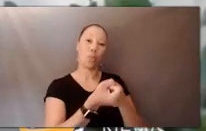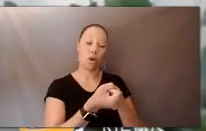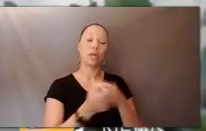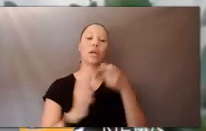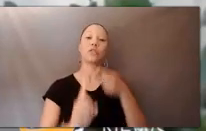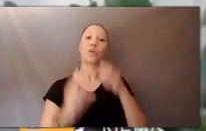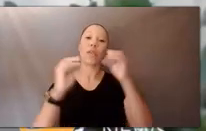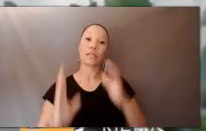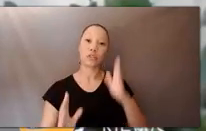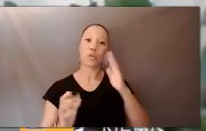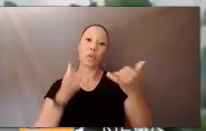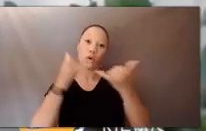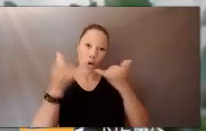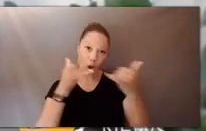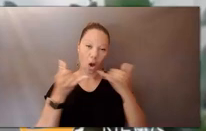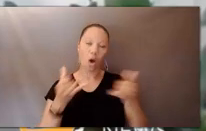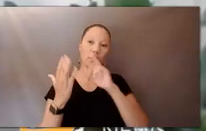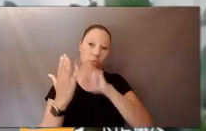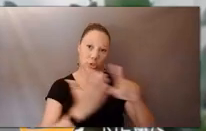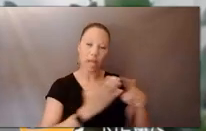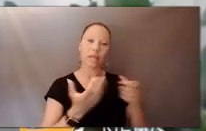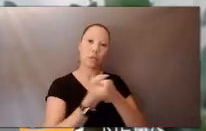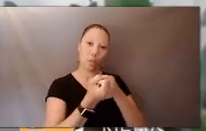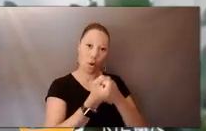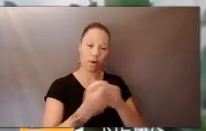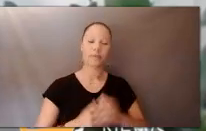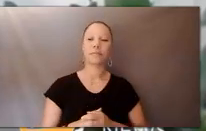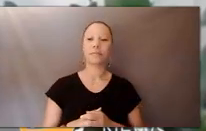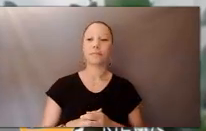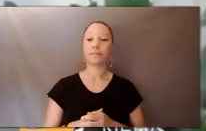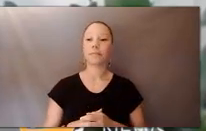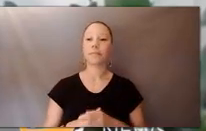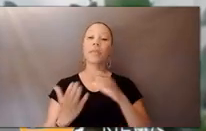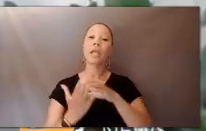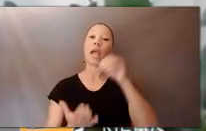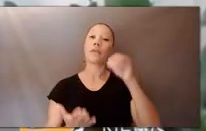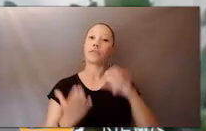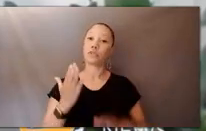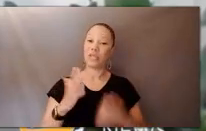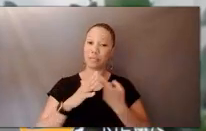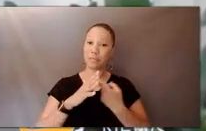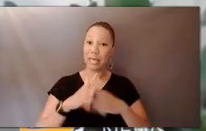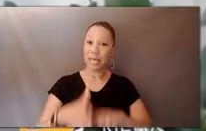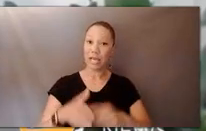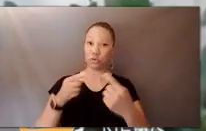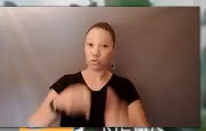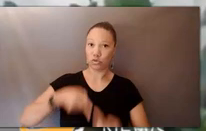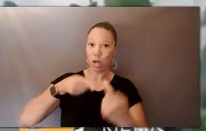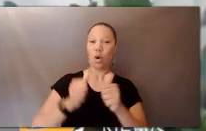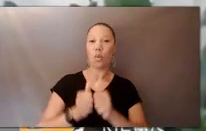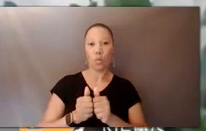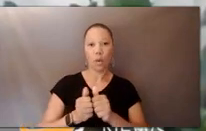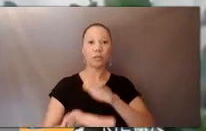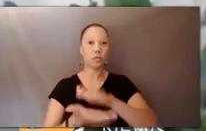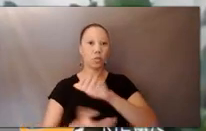out and call them and check on their well-being and support them. As students possibly begin to struggle, if it's academic, we ask them